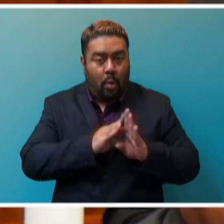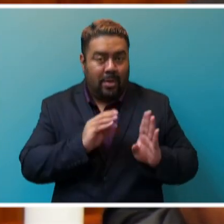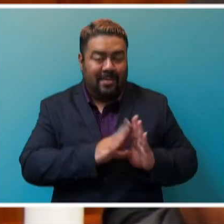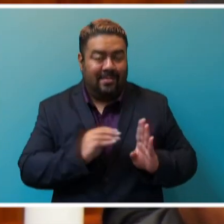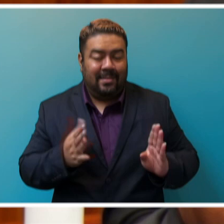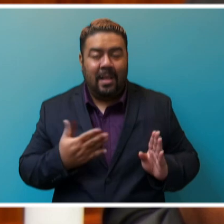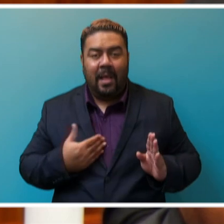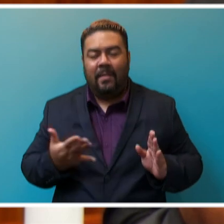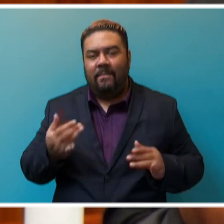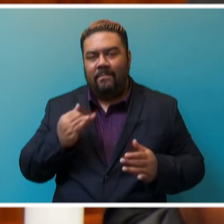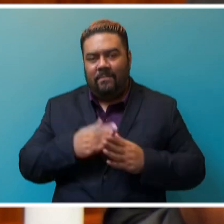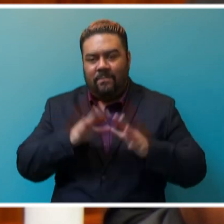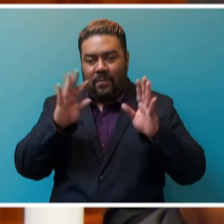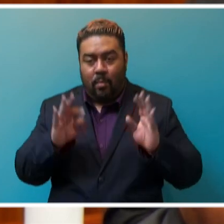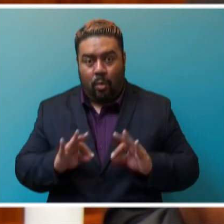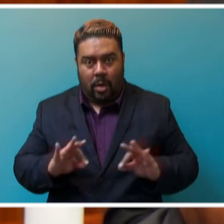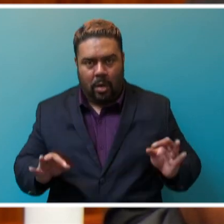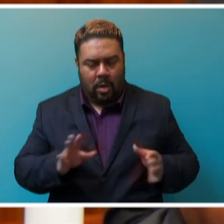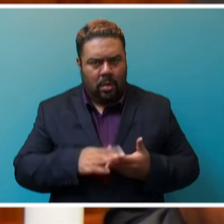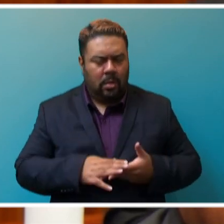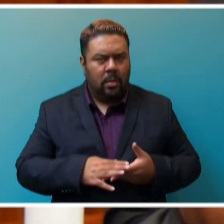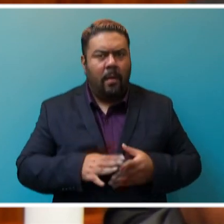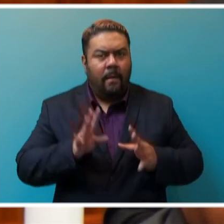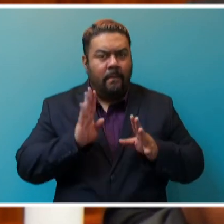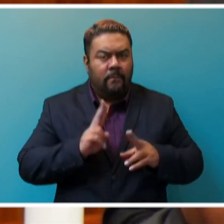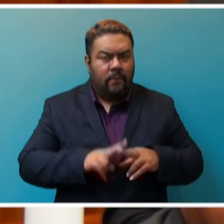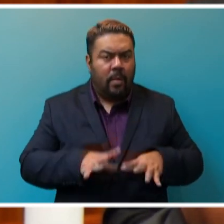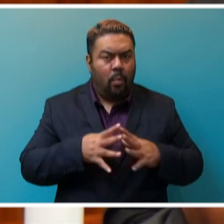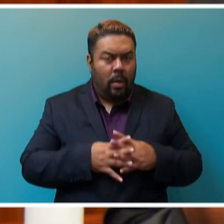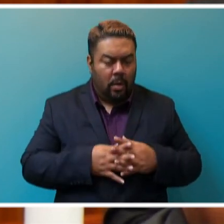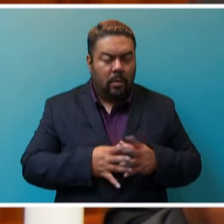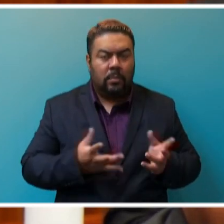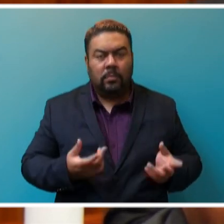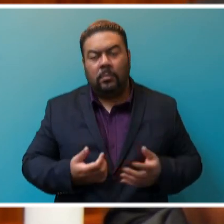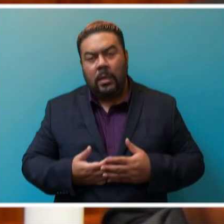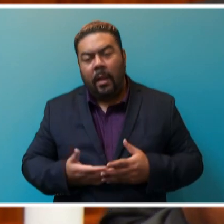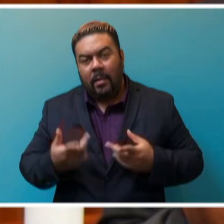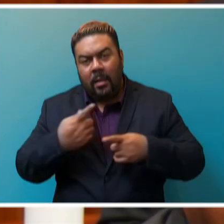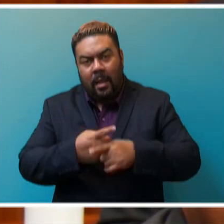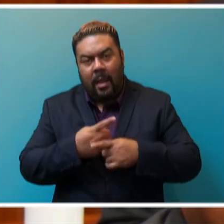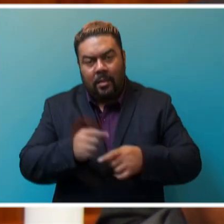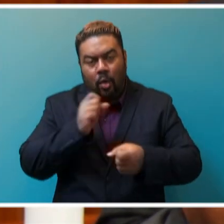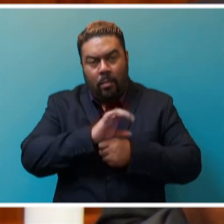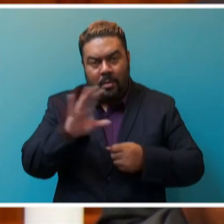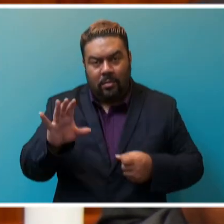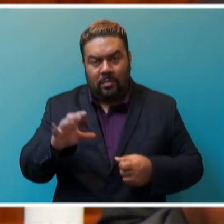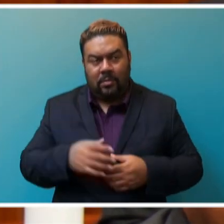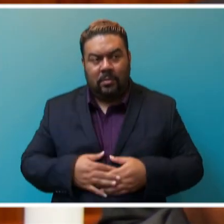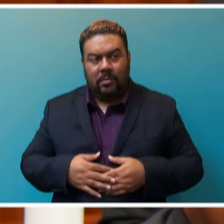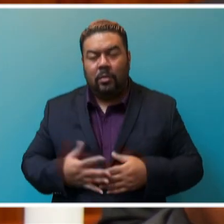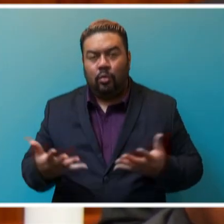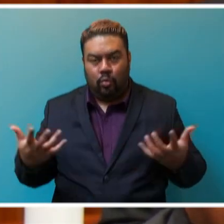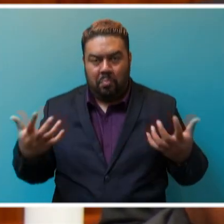frameworks, which will guide the establishment of the Commission suited to